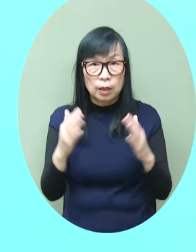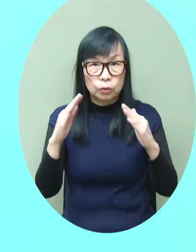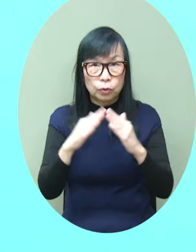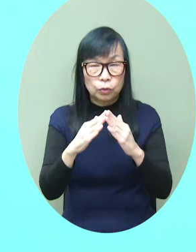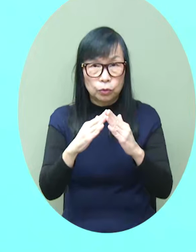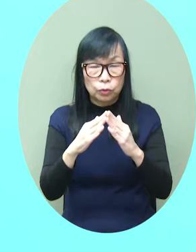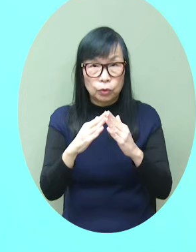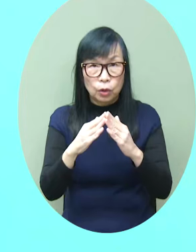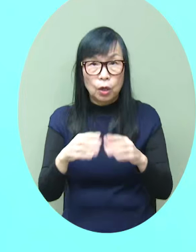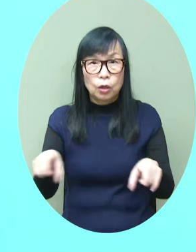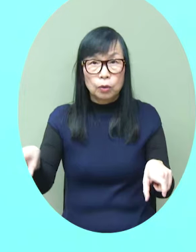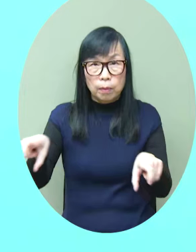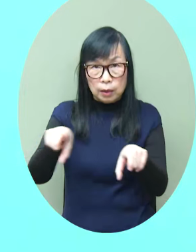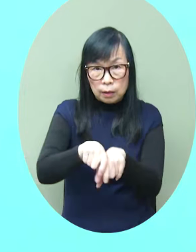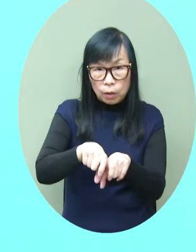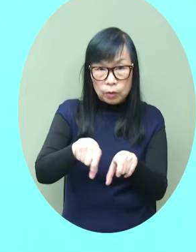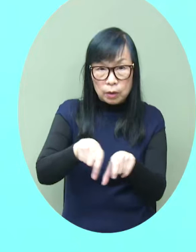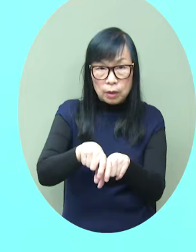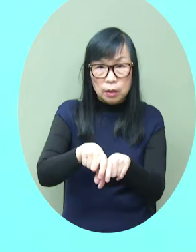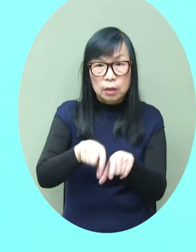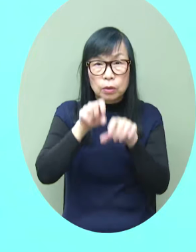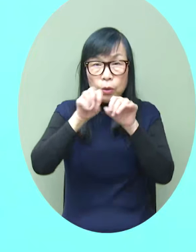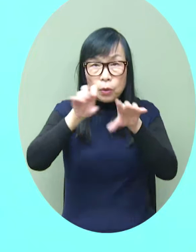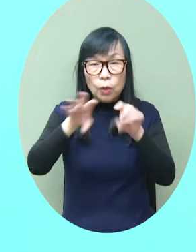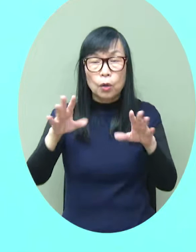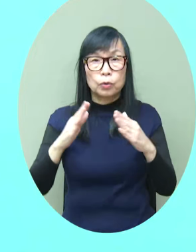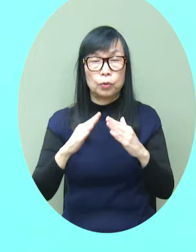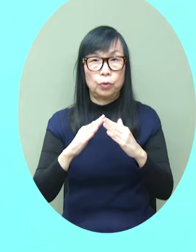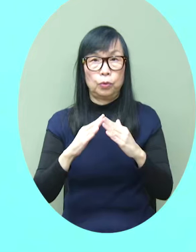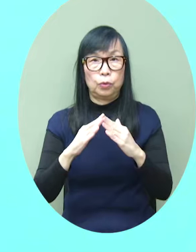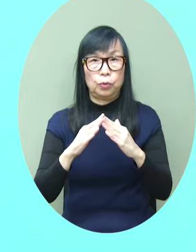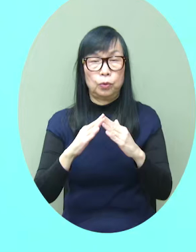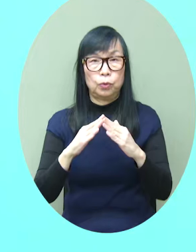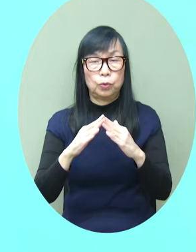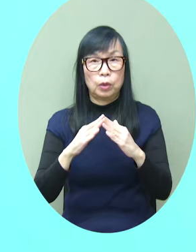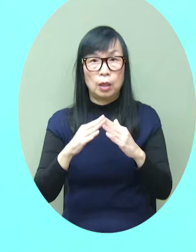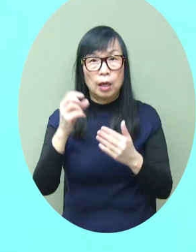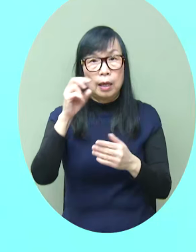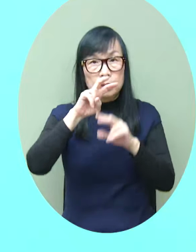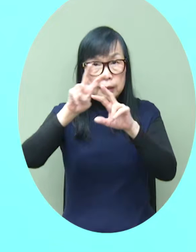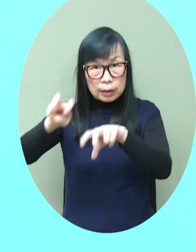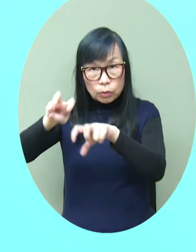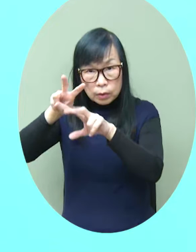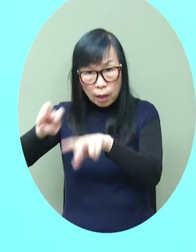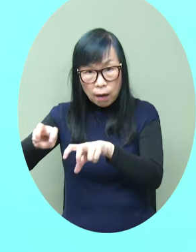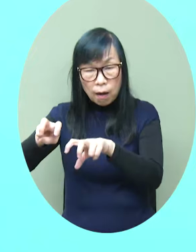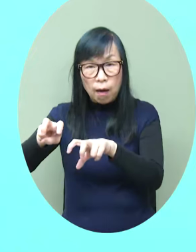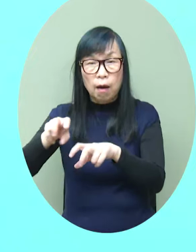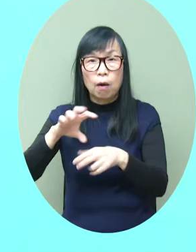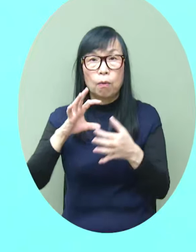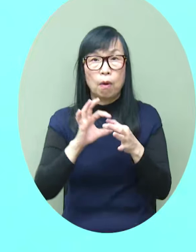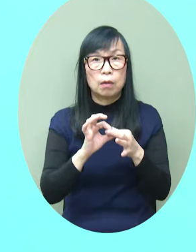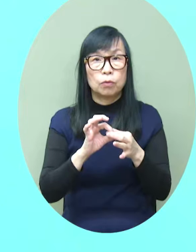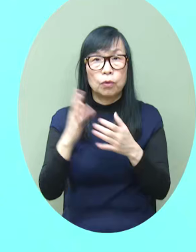June this year,the number of overseas and mainland companies that have set up offices, headquarters in Hong